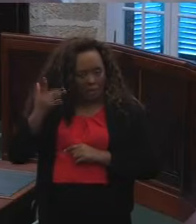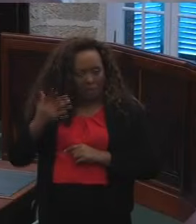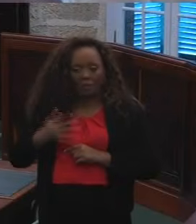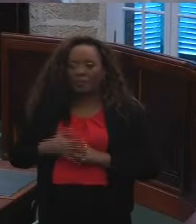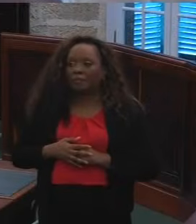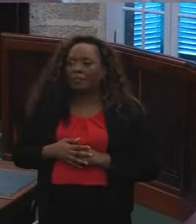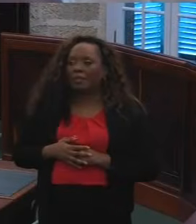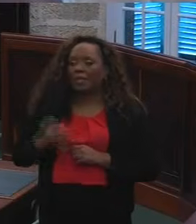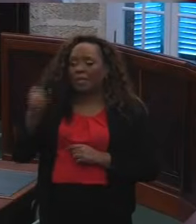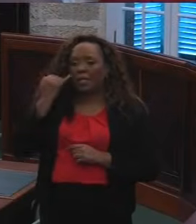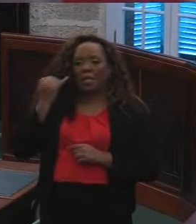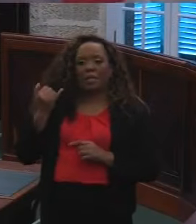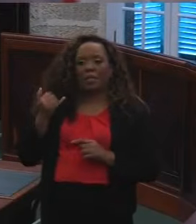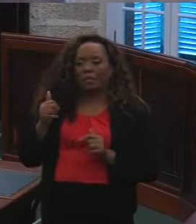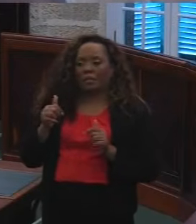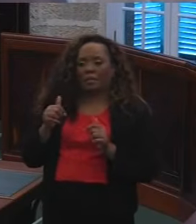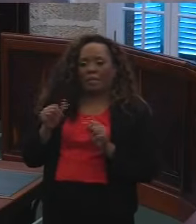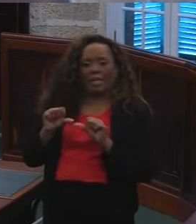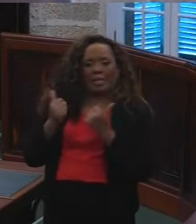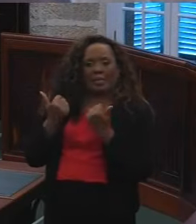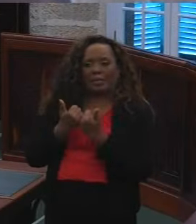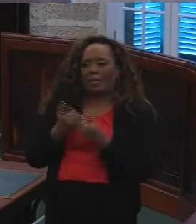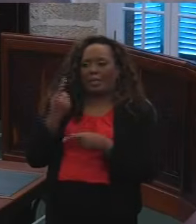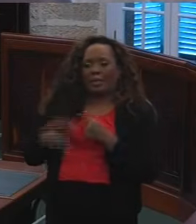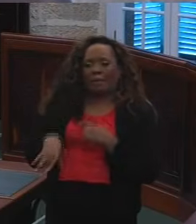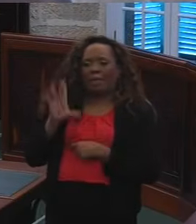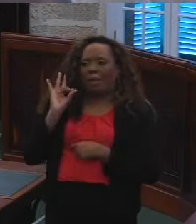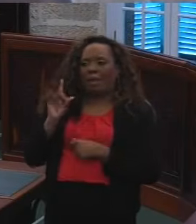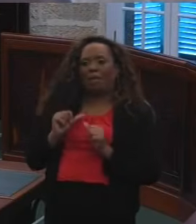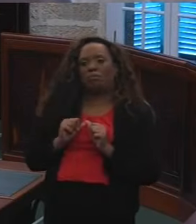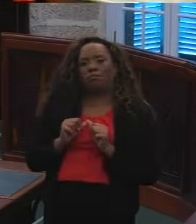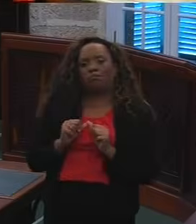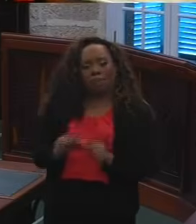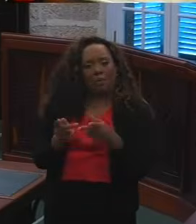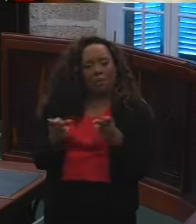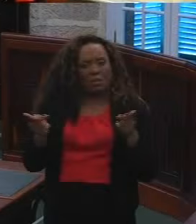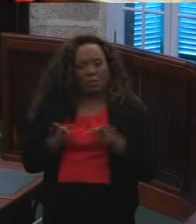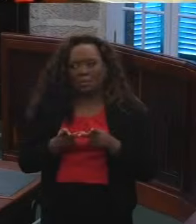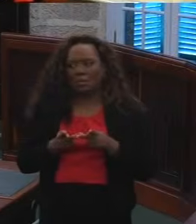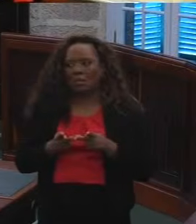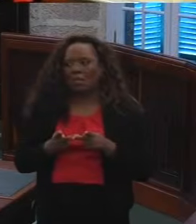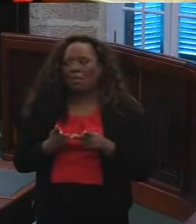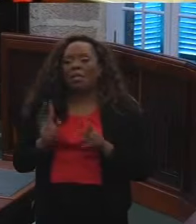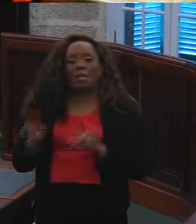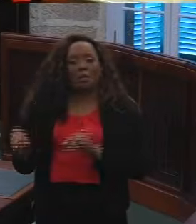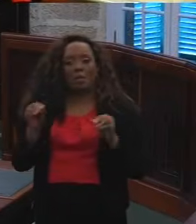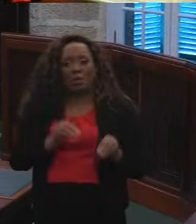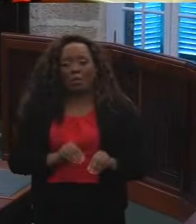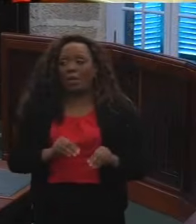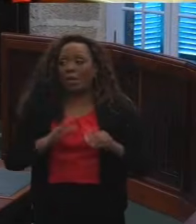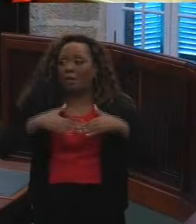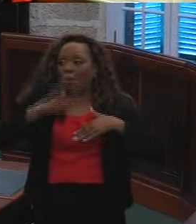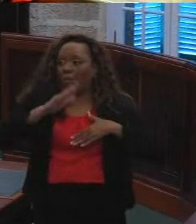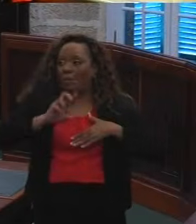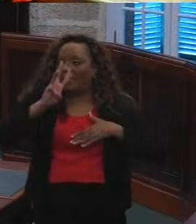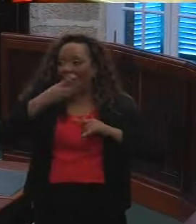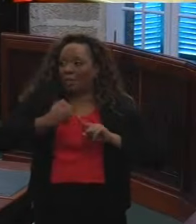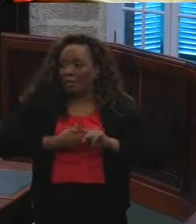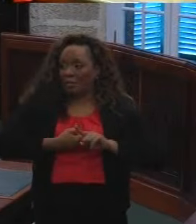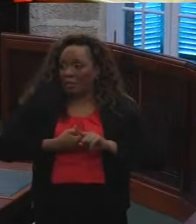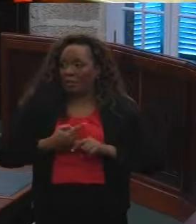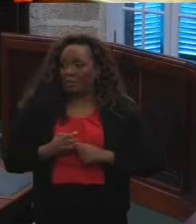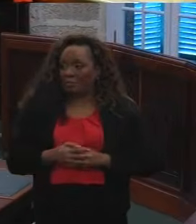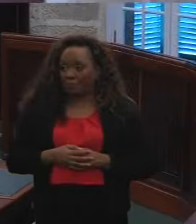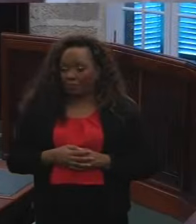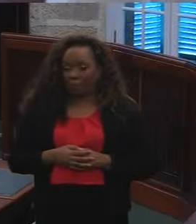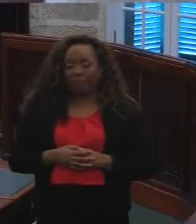been unable to find a permanent place for that older person. And such a